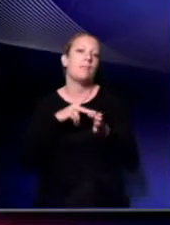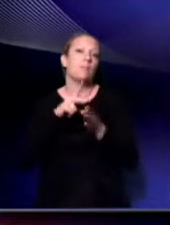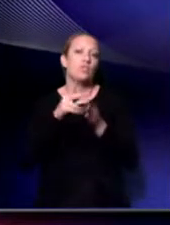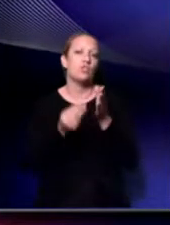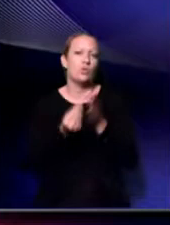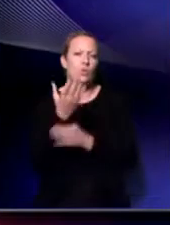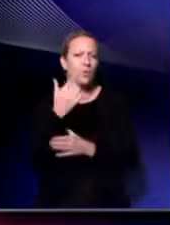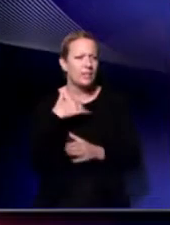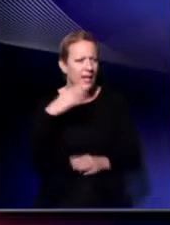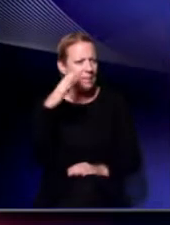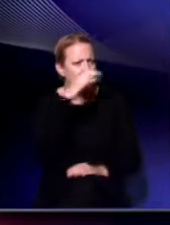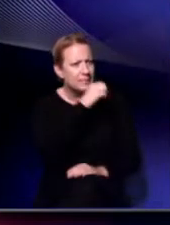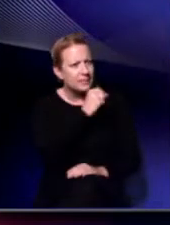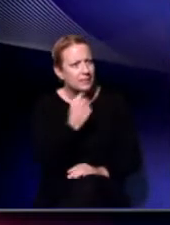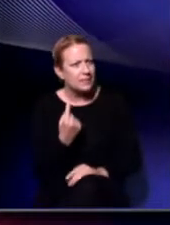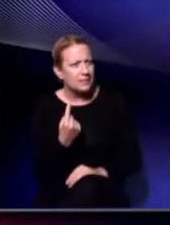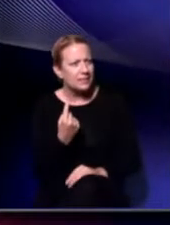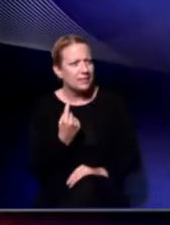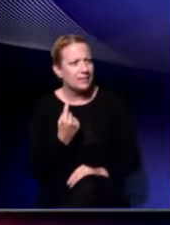I miss any?